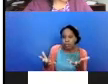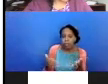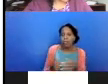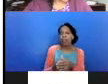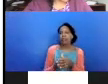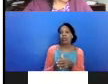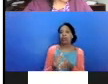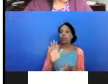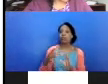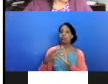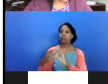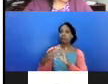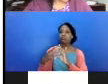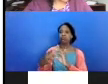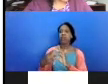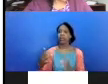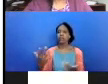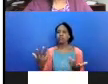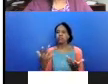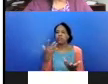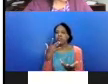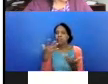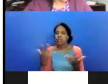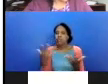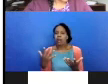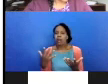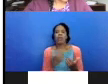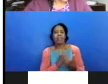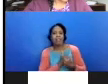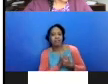caring, and kindness, and that there's a whole grounding experience to that. But it